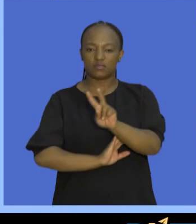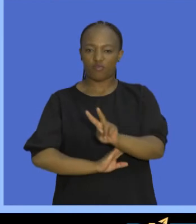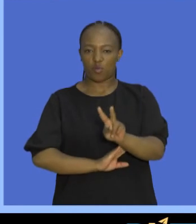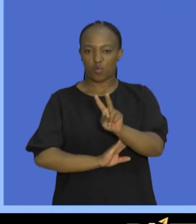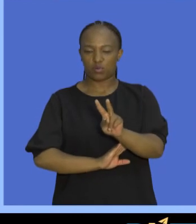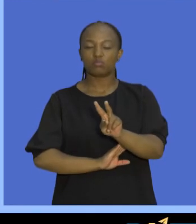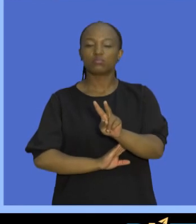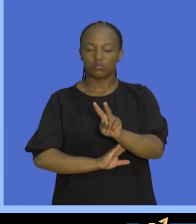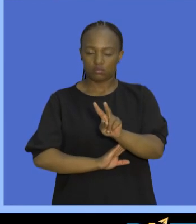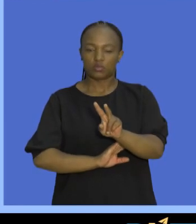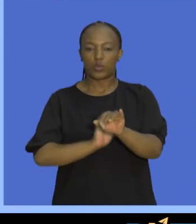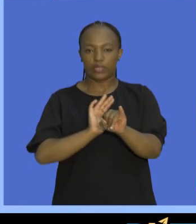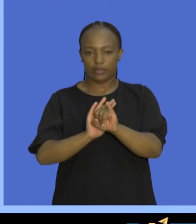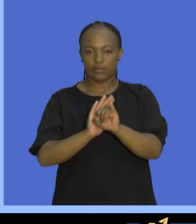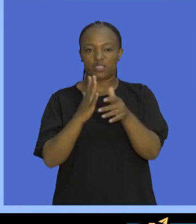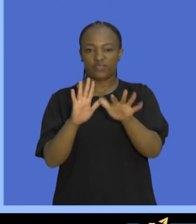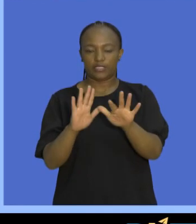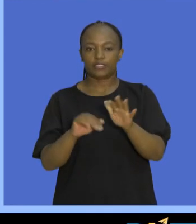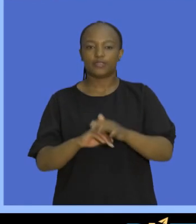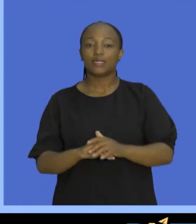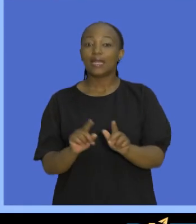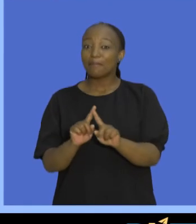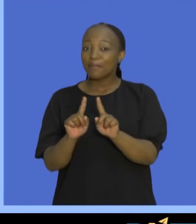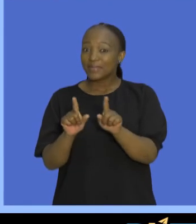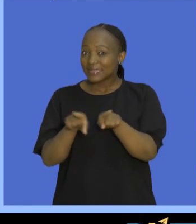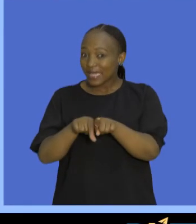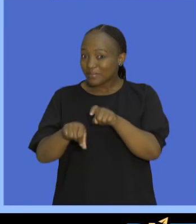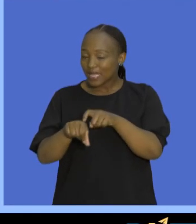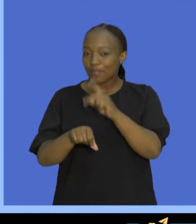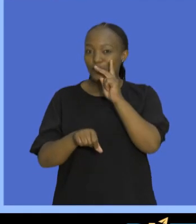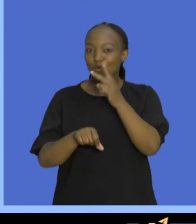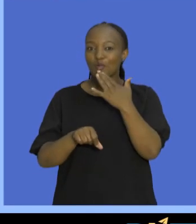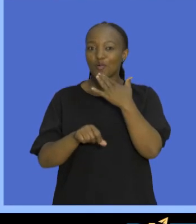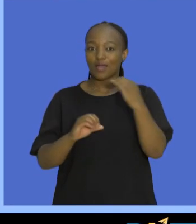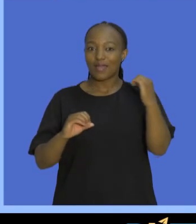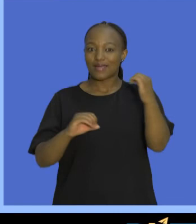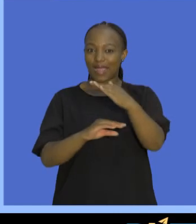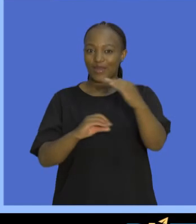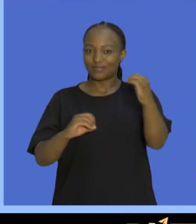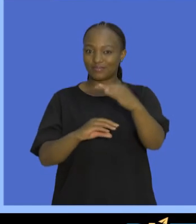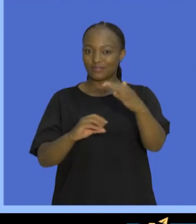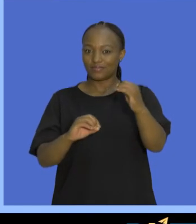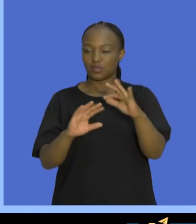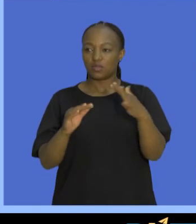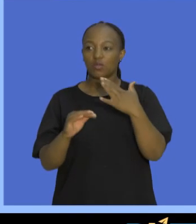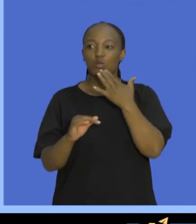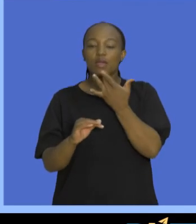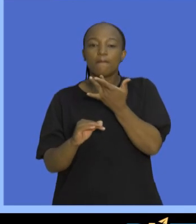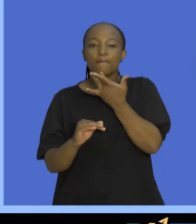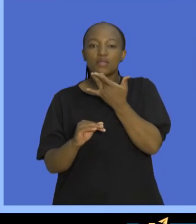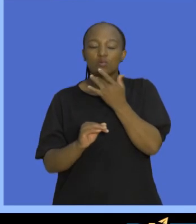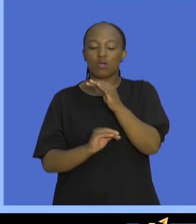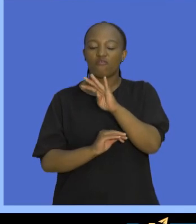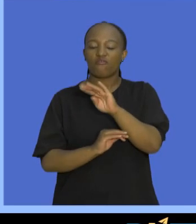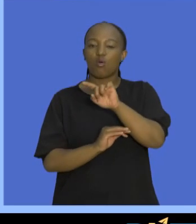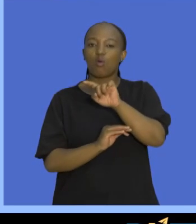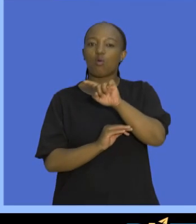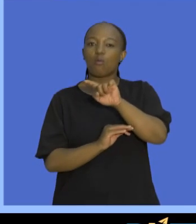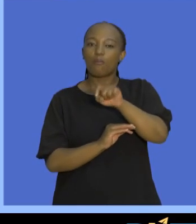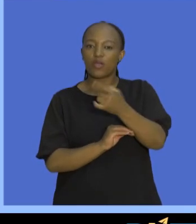volts. That's what we take note of. But also pay attention to the current. The main current through the battery is 4.5